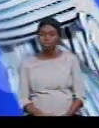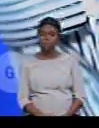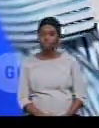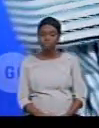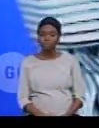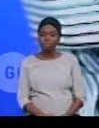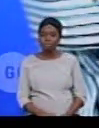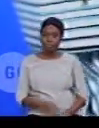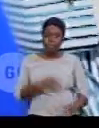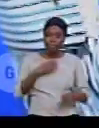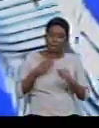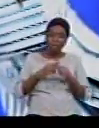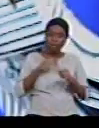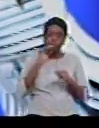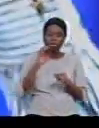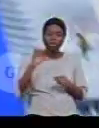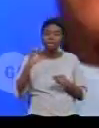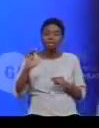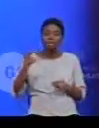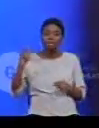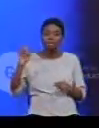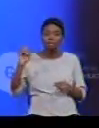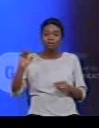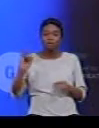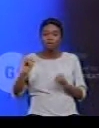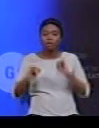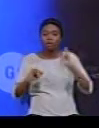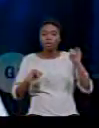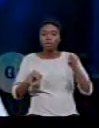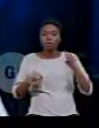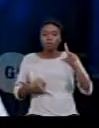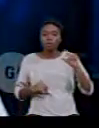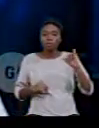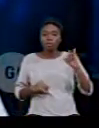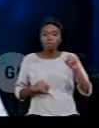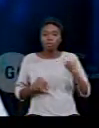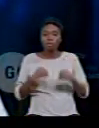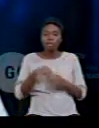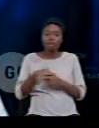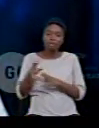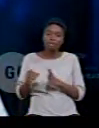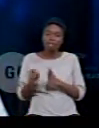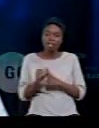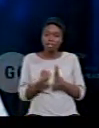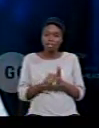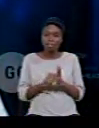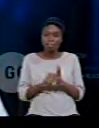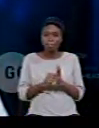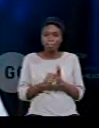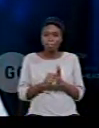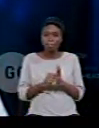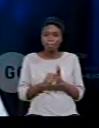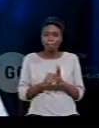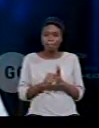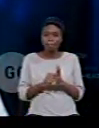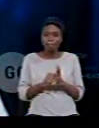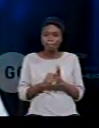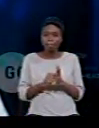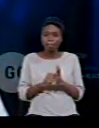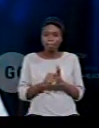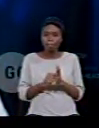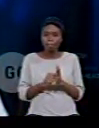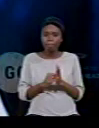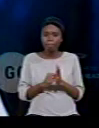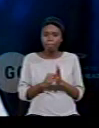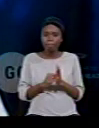name is Chief Julius Itani in River State. I happen to love